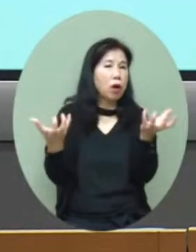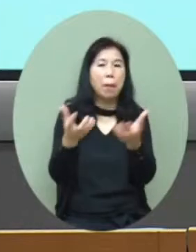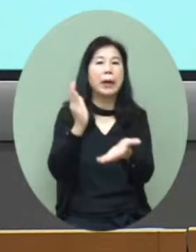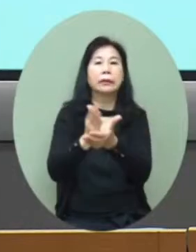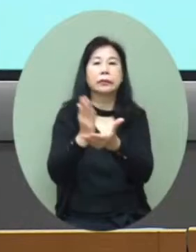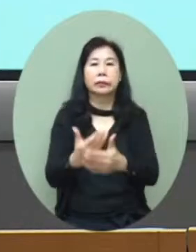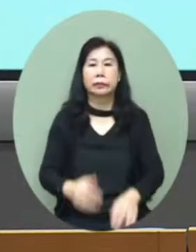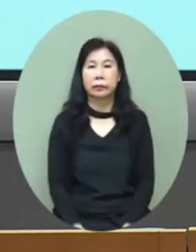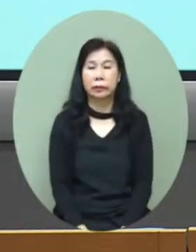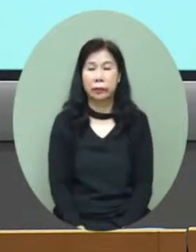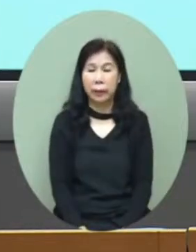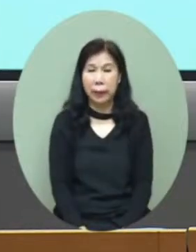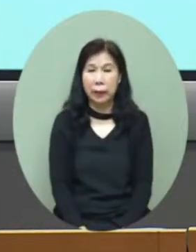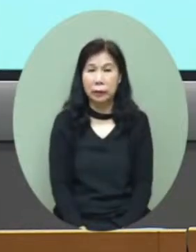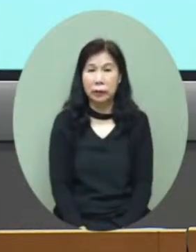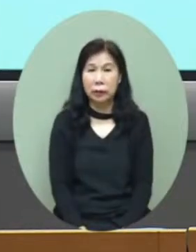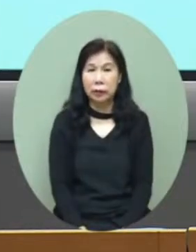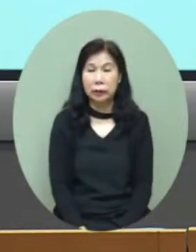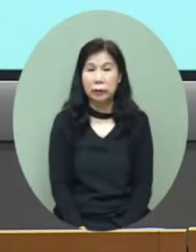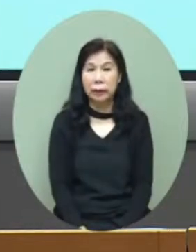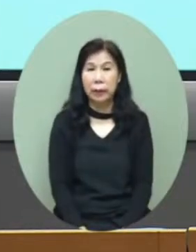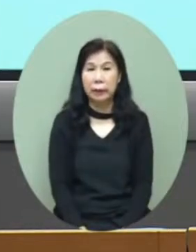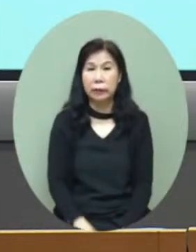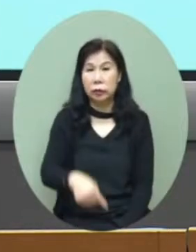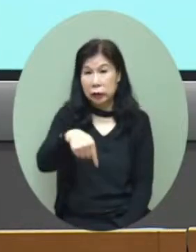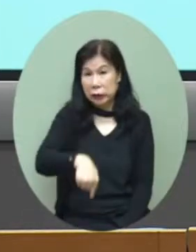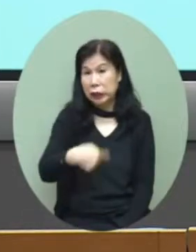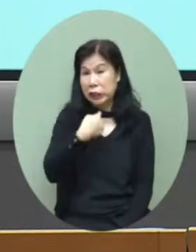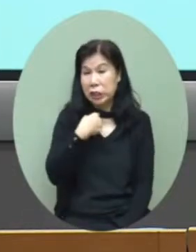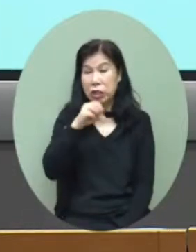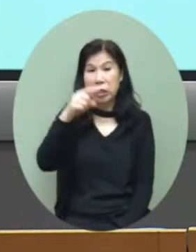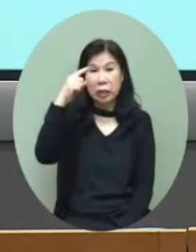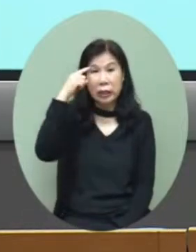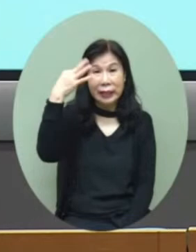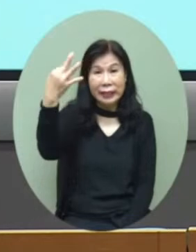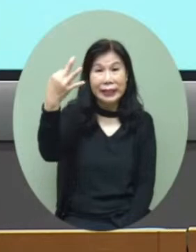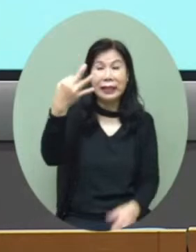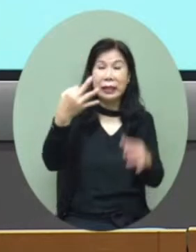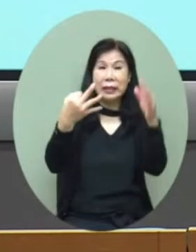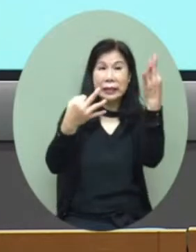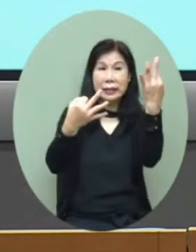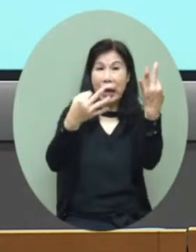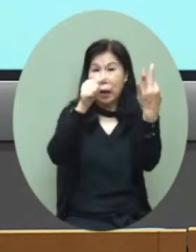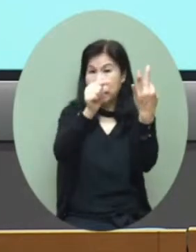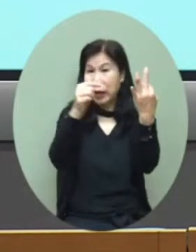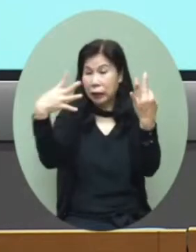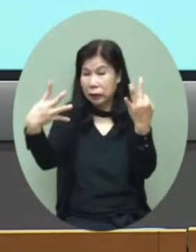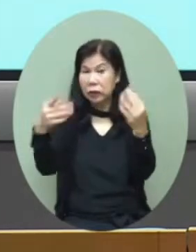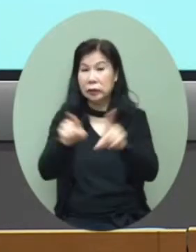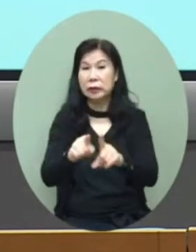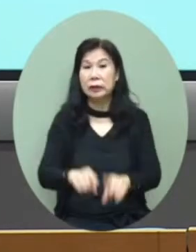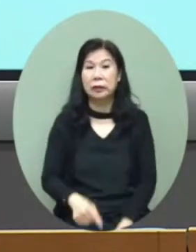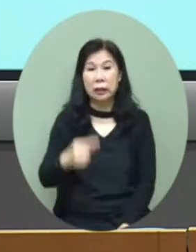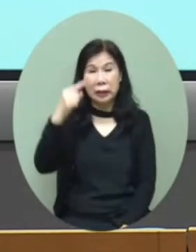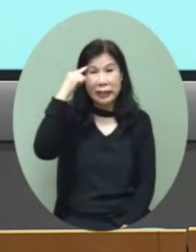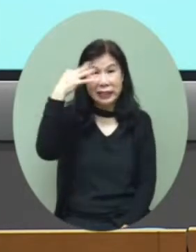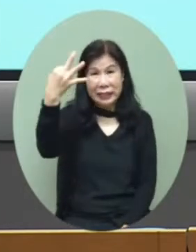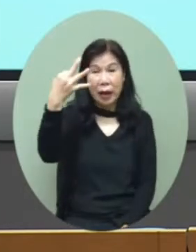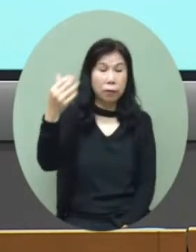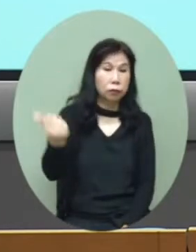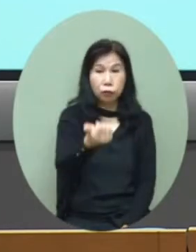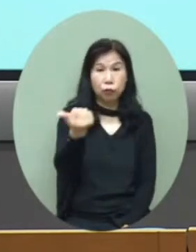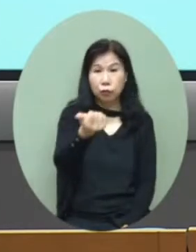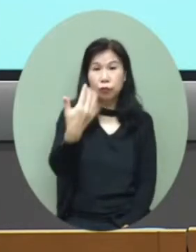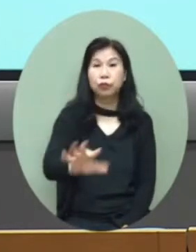when a traveler arrives at Hong Kong, we cannot consider that he has completed 1 day of quarantine. Now,